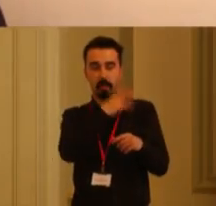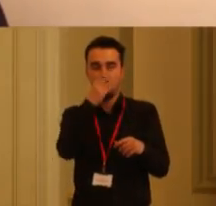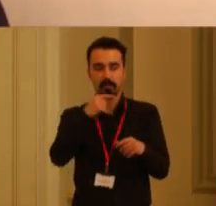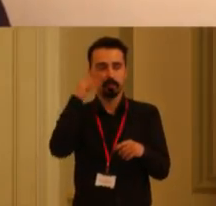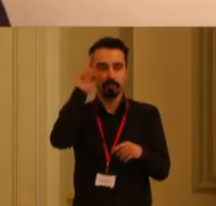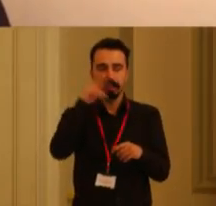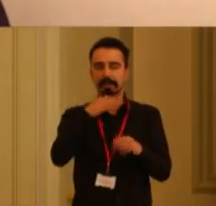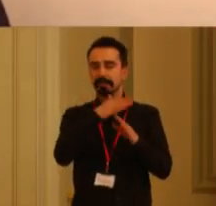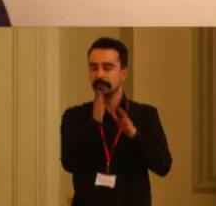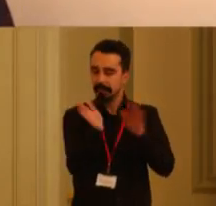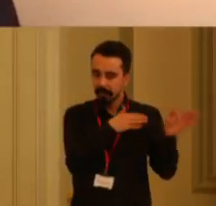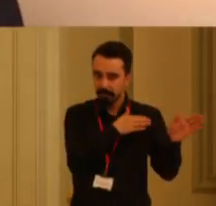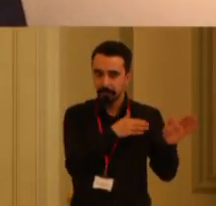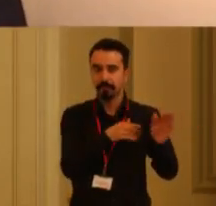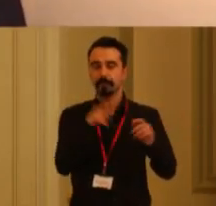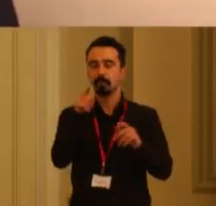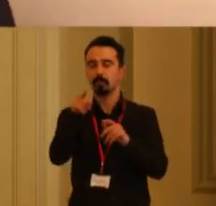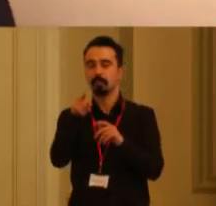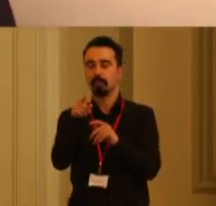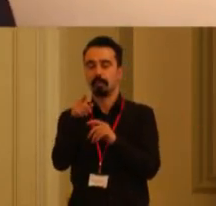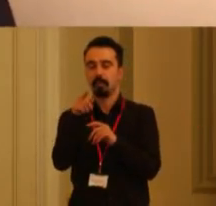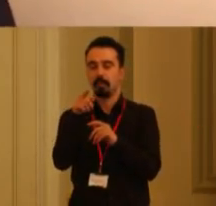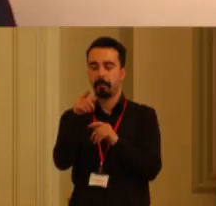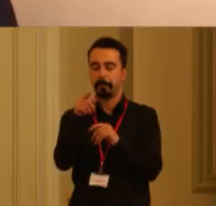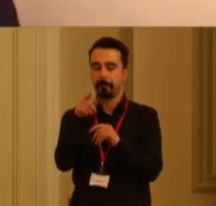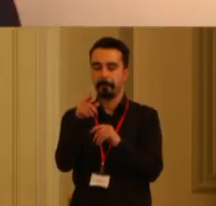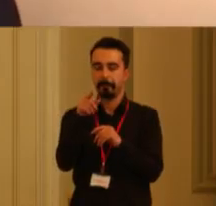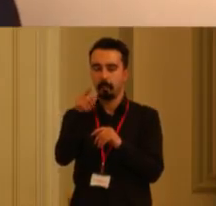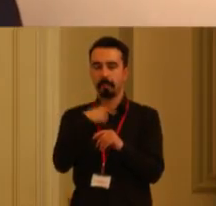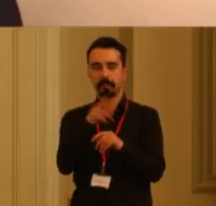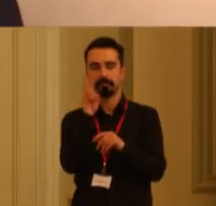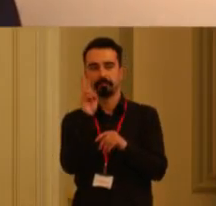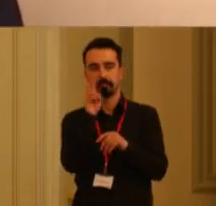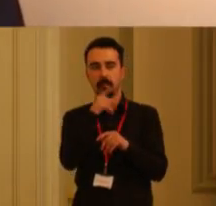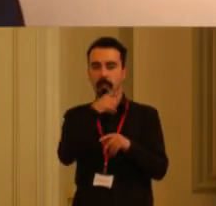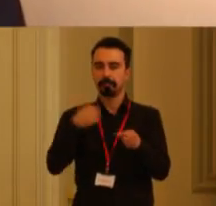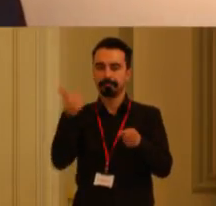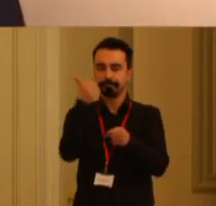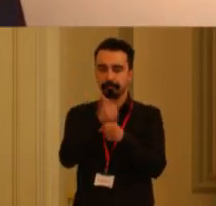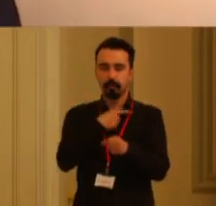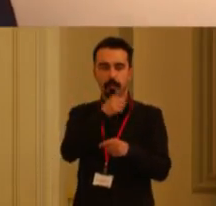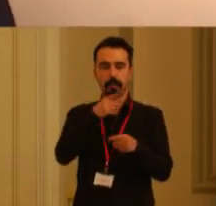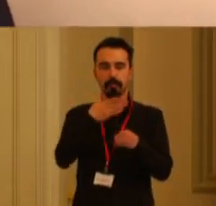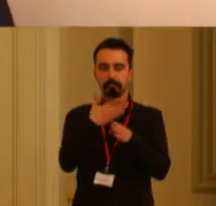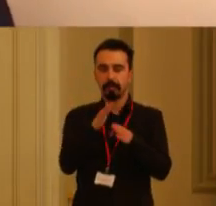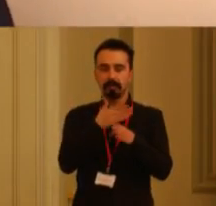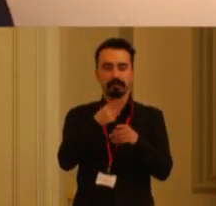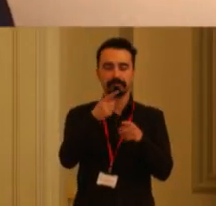They don't want to go there and wait for years and years to promote, right? They'd like to do the